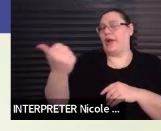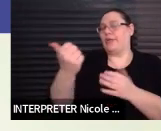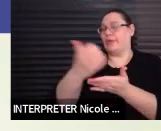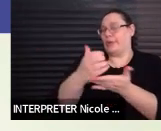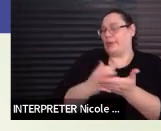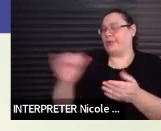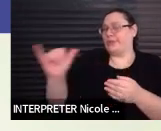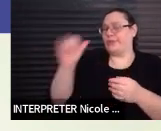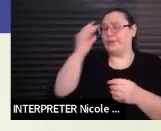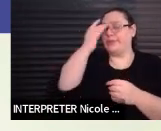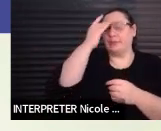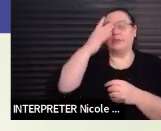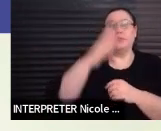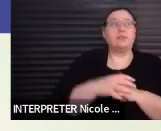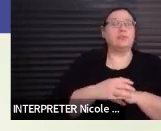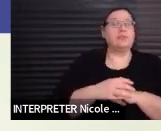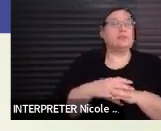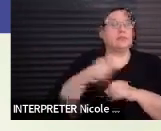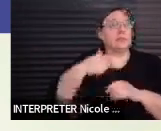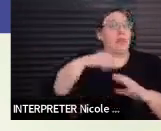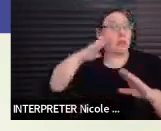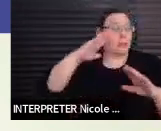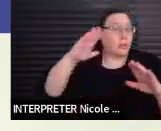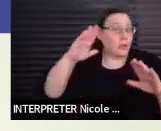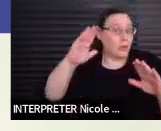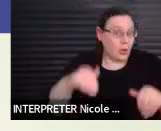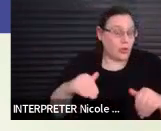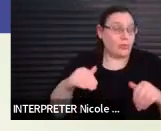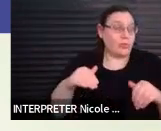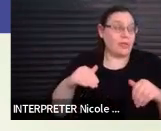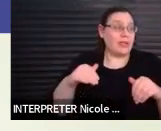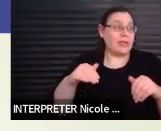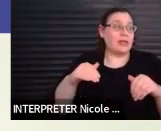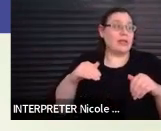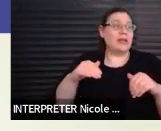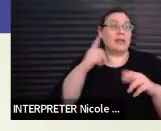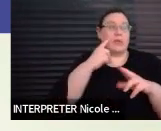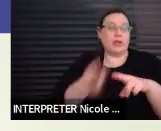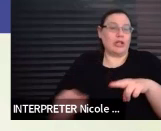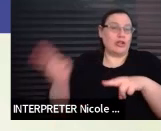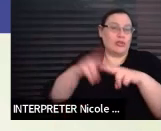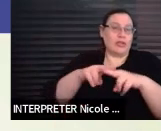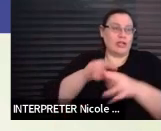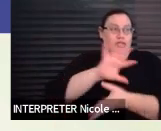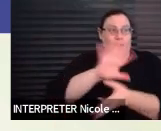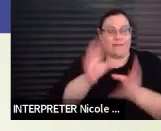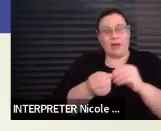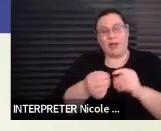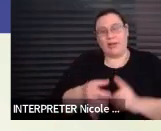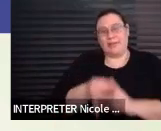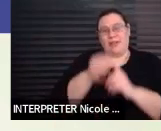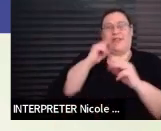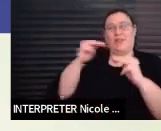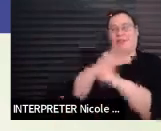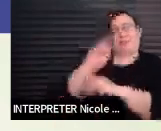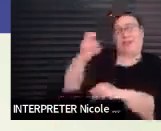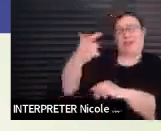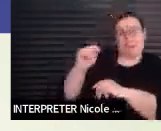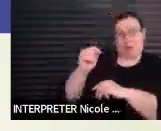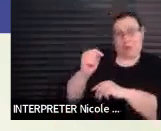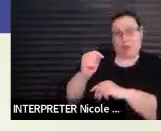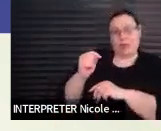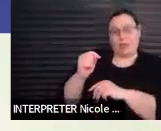too. I'm hoping that there is an increase overall, especially in the math department, to include